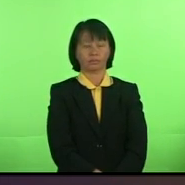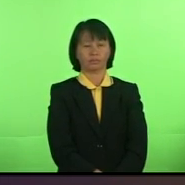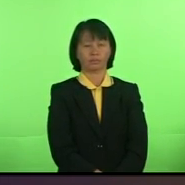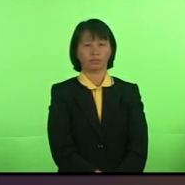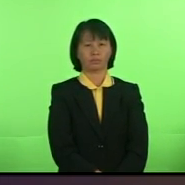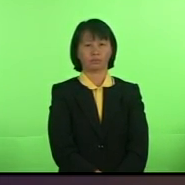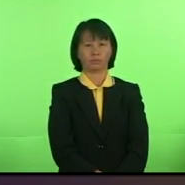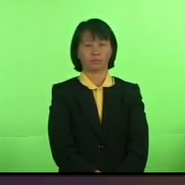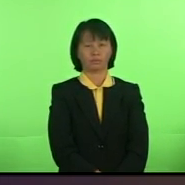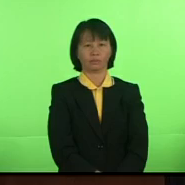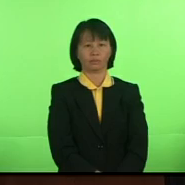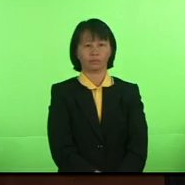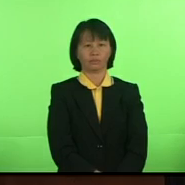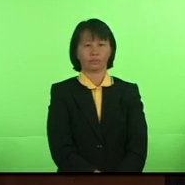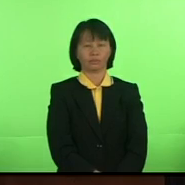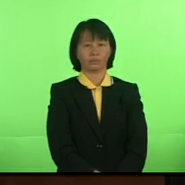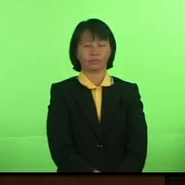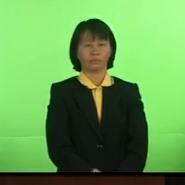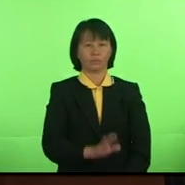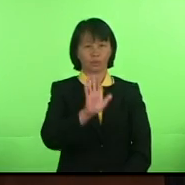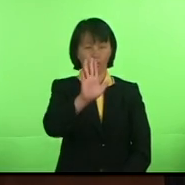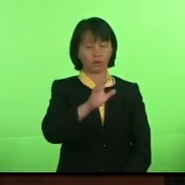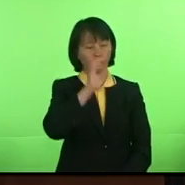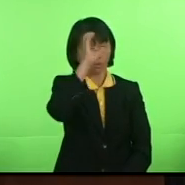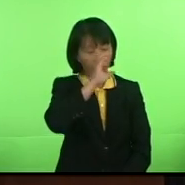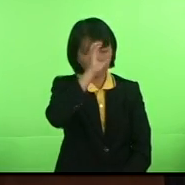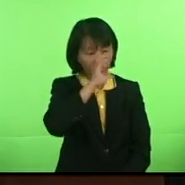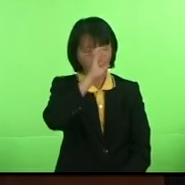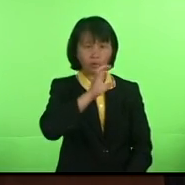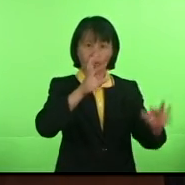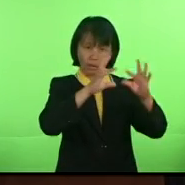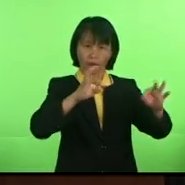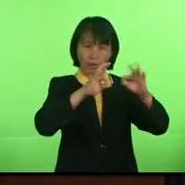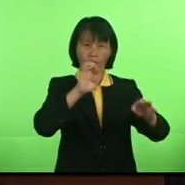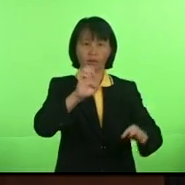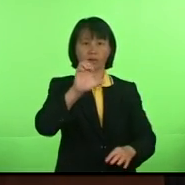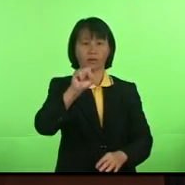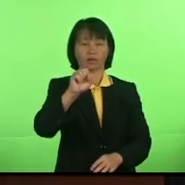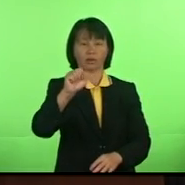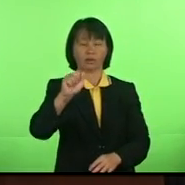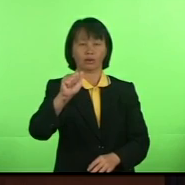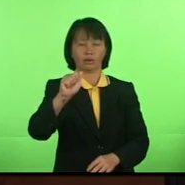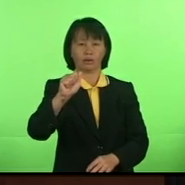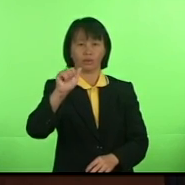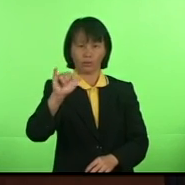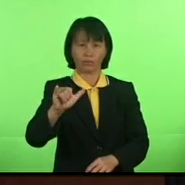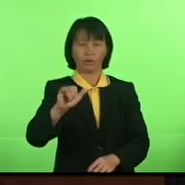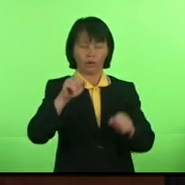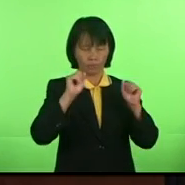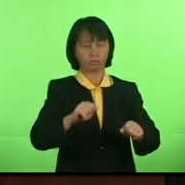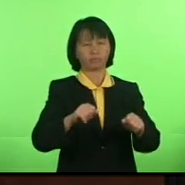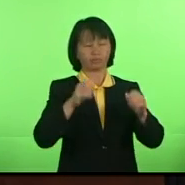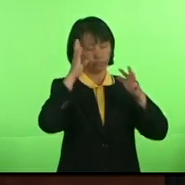Alright, while researching your essay topic, you are expected to make judgment or form an